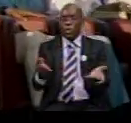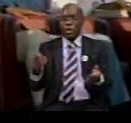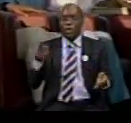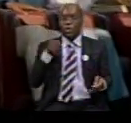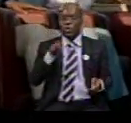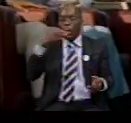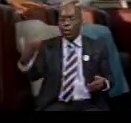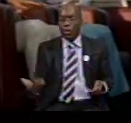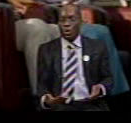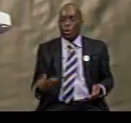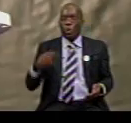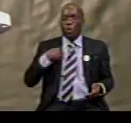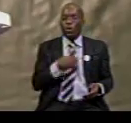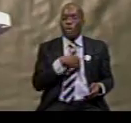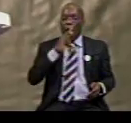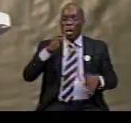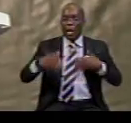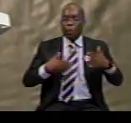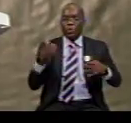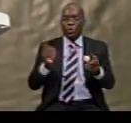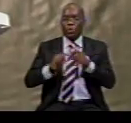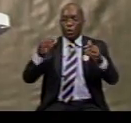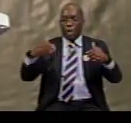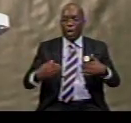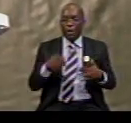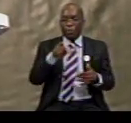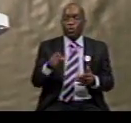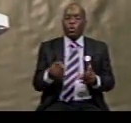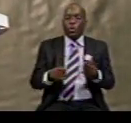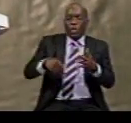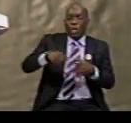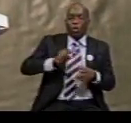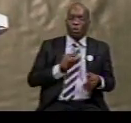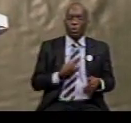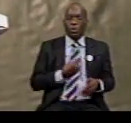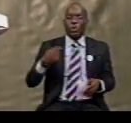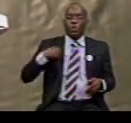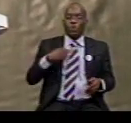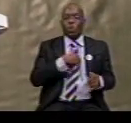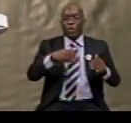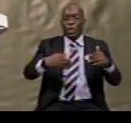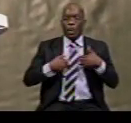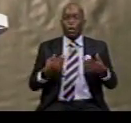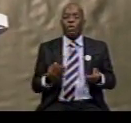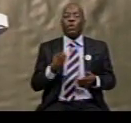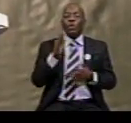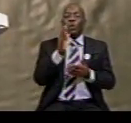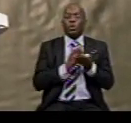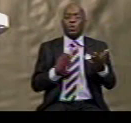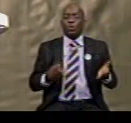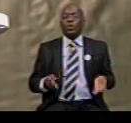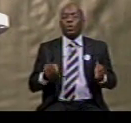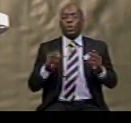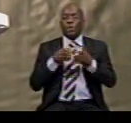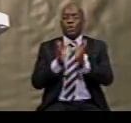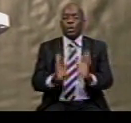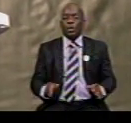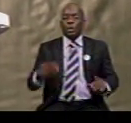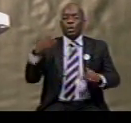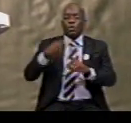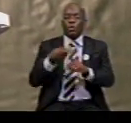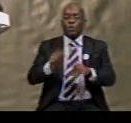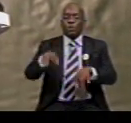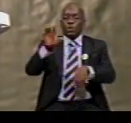midst. And then we also have some key leaders from the kingdom, from the Church of the Living